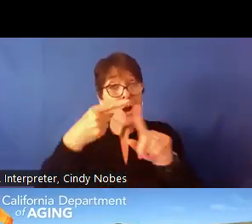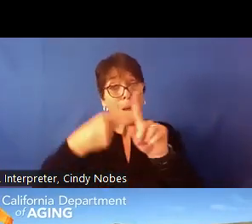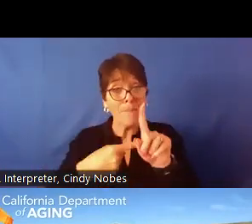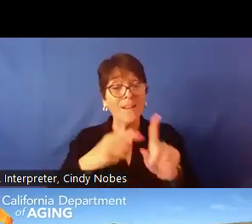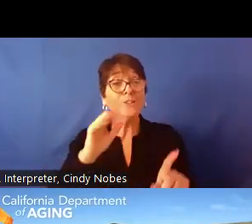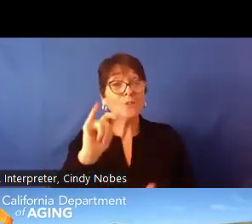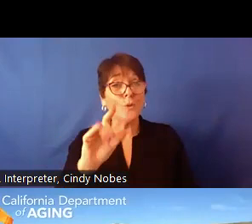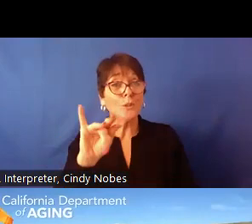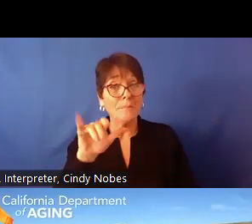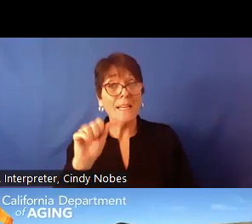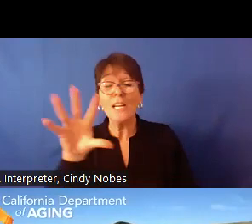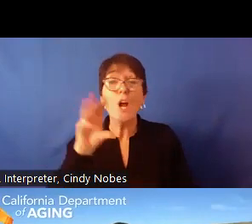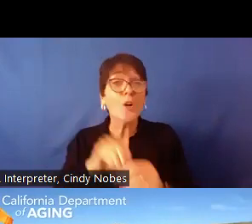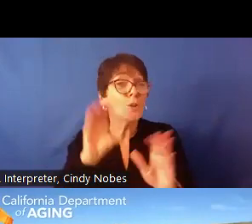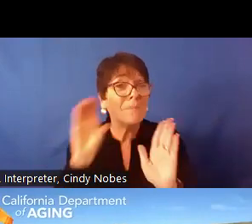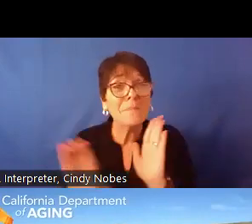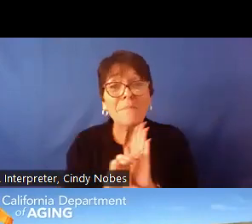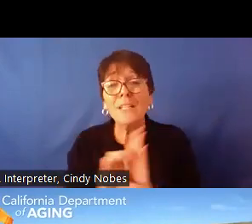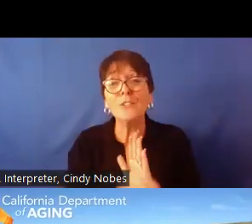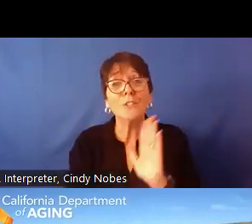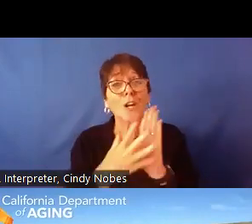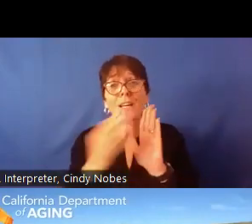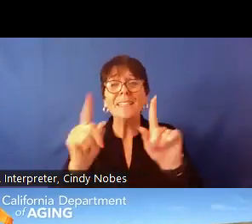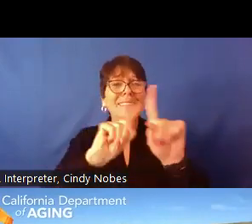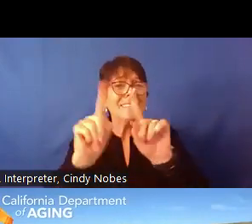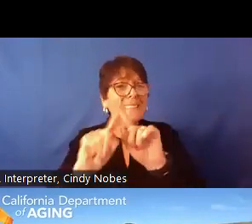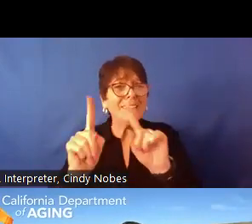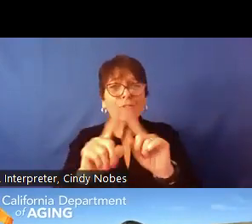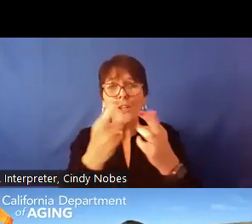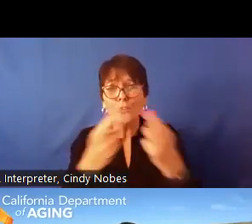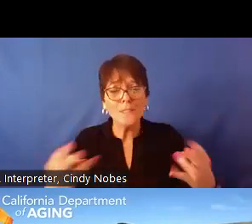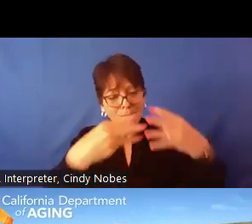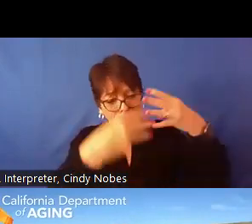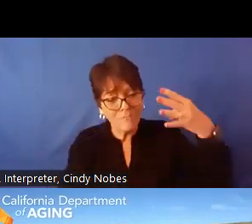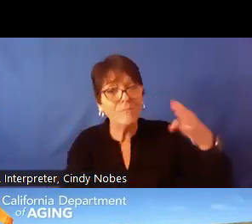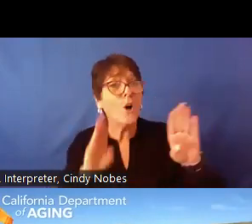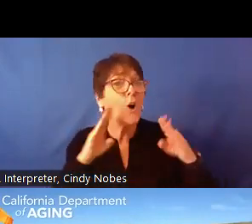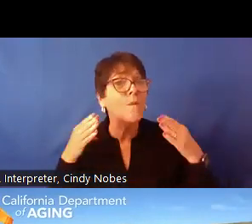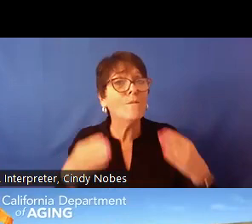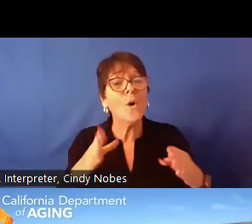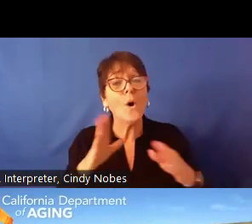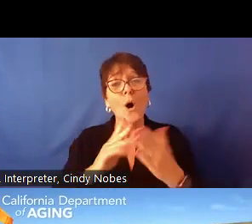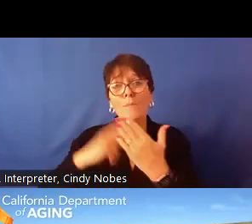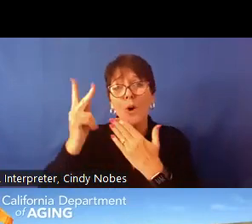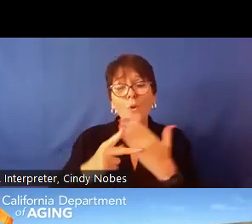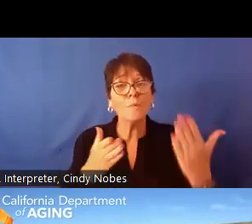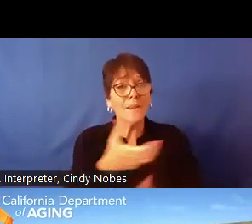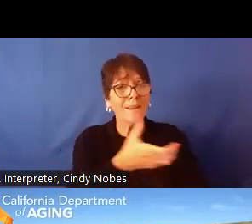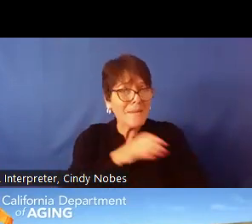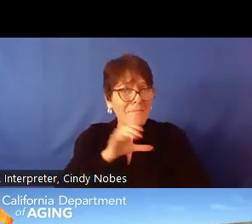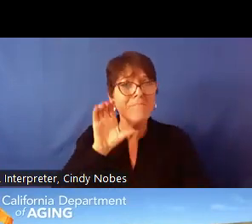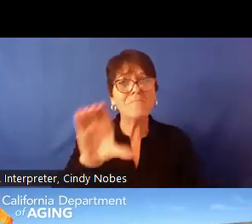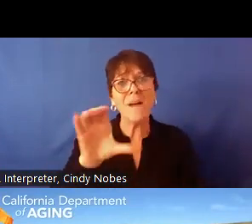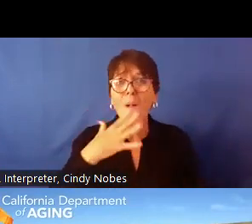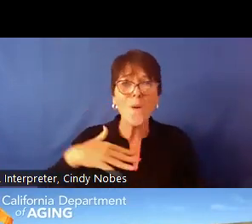toolkit. It includes graphics and copy and various resources that focus on programs and services that empower older adults